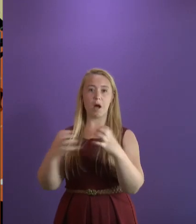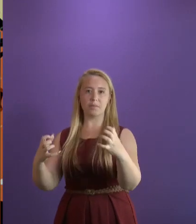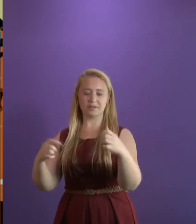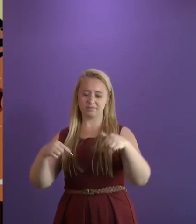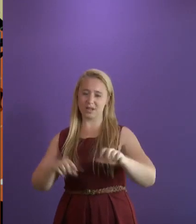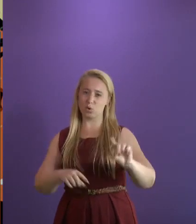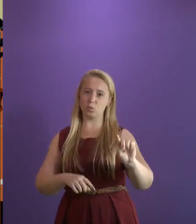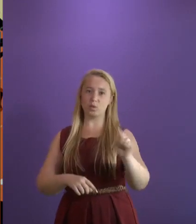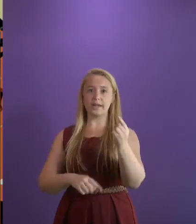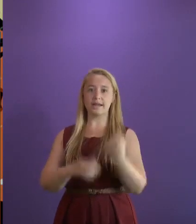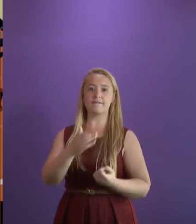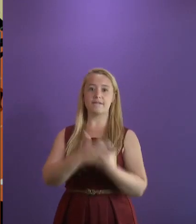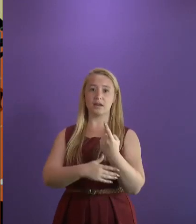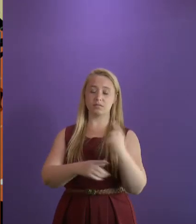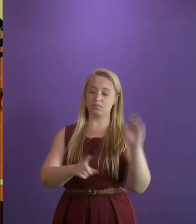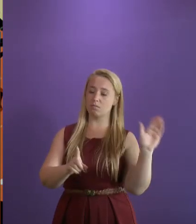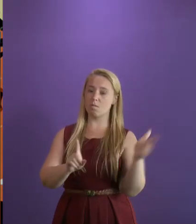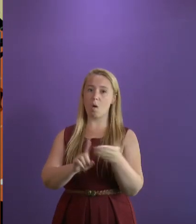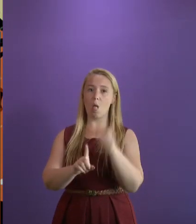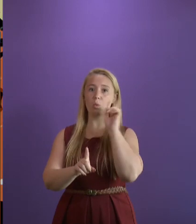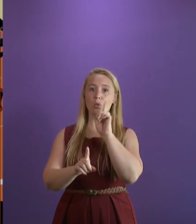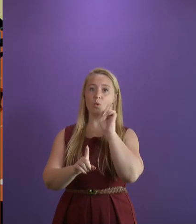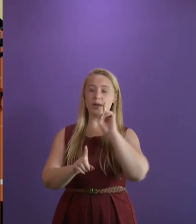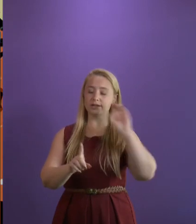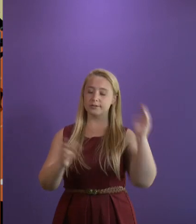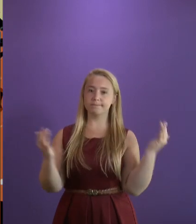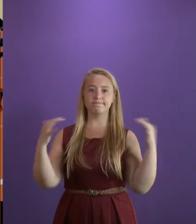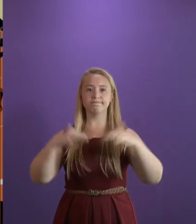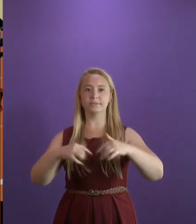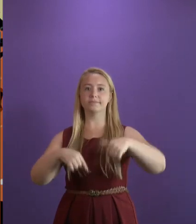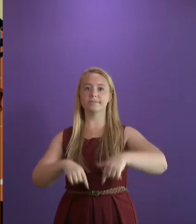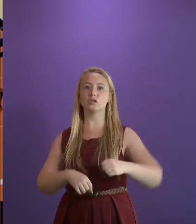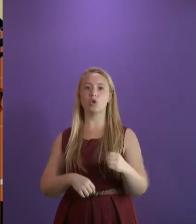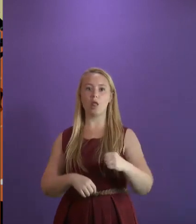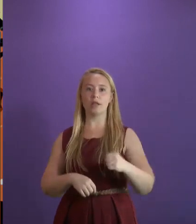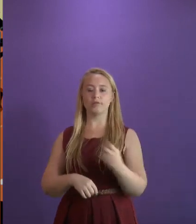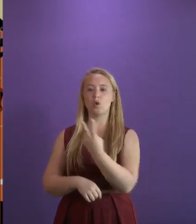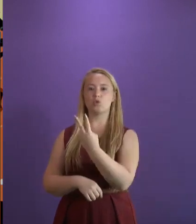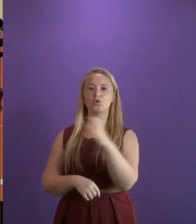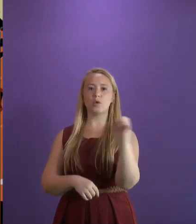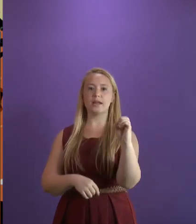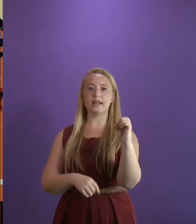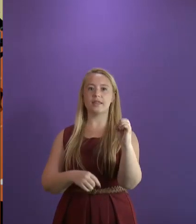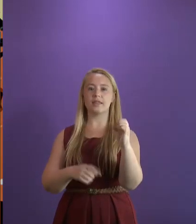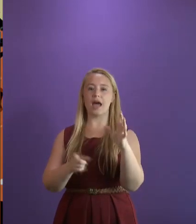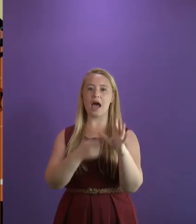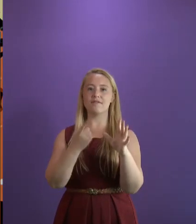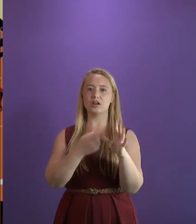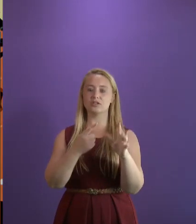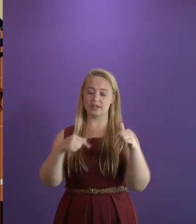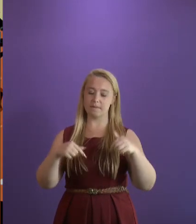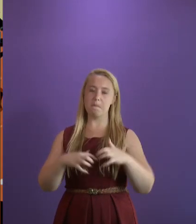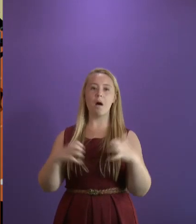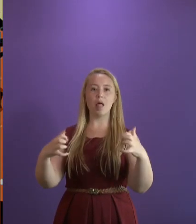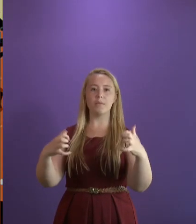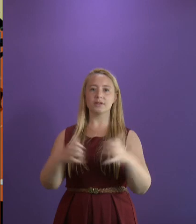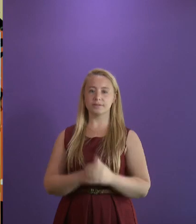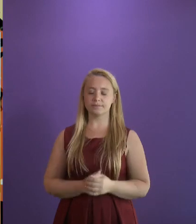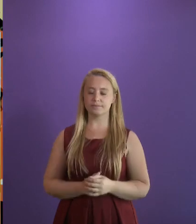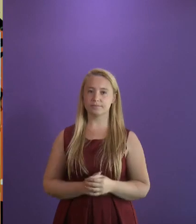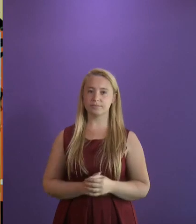event for all women across Scotland to mark the 20th anniversary of our Parliament. And of course, as well as everyone